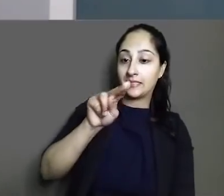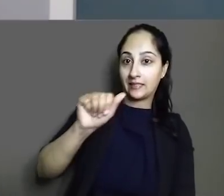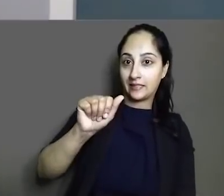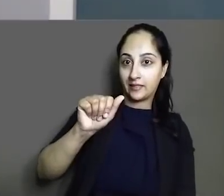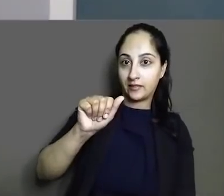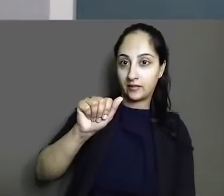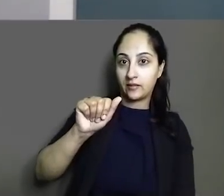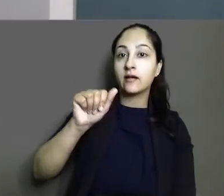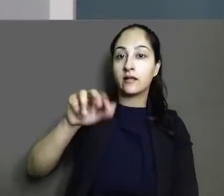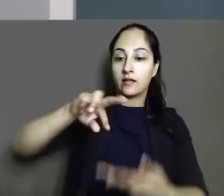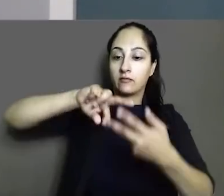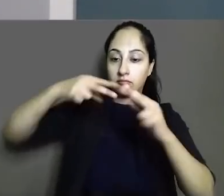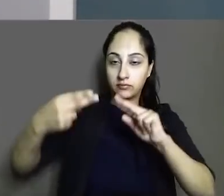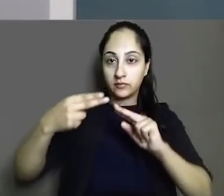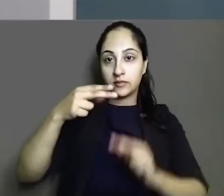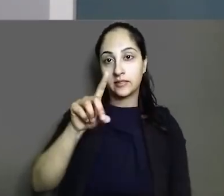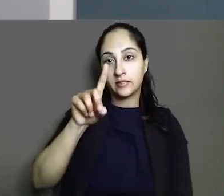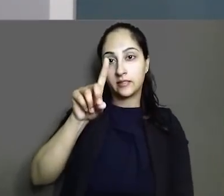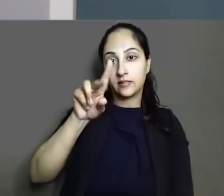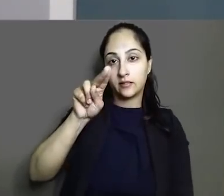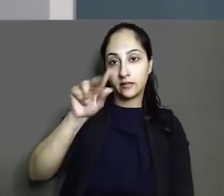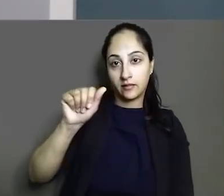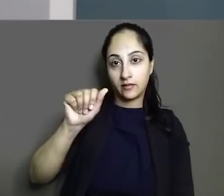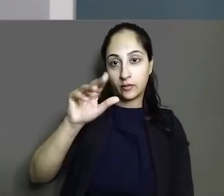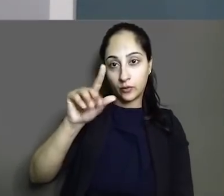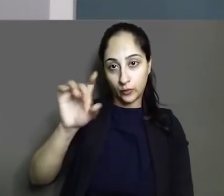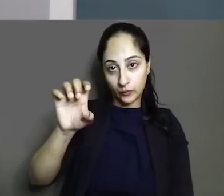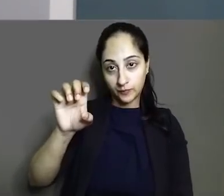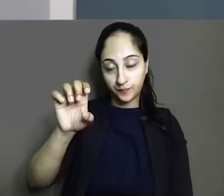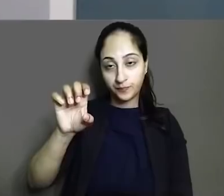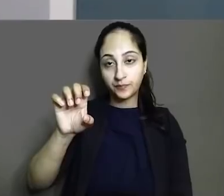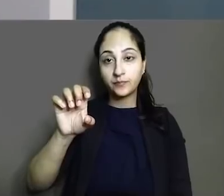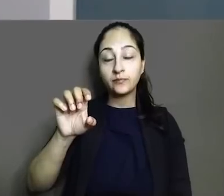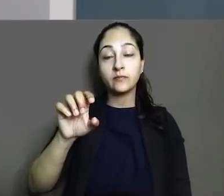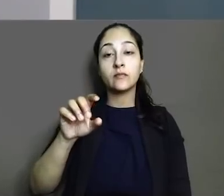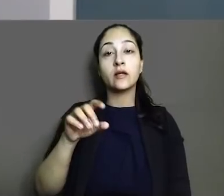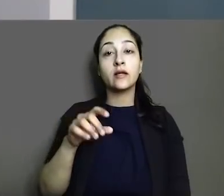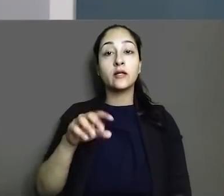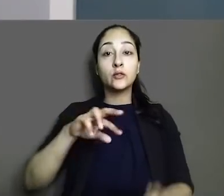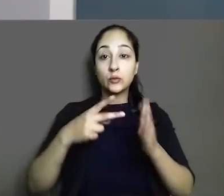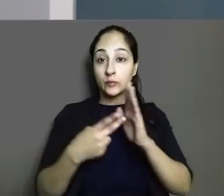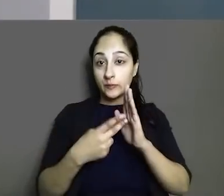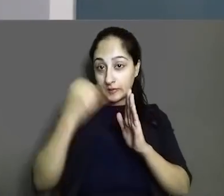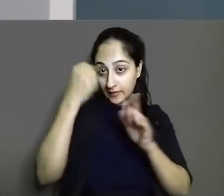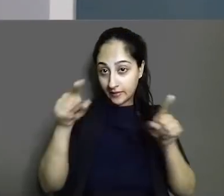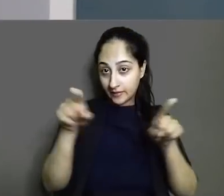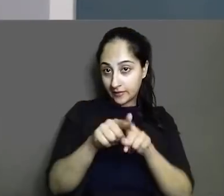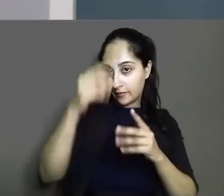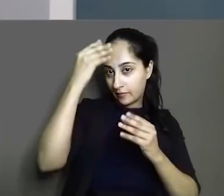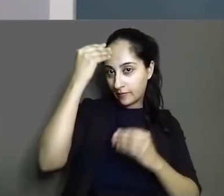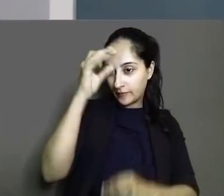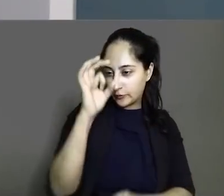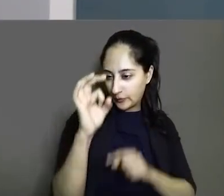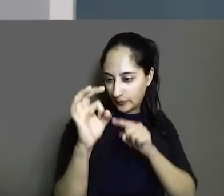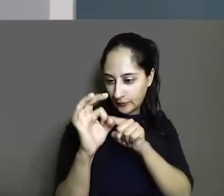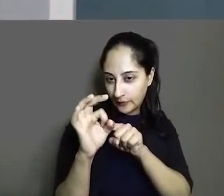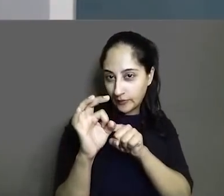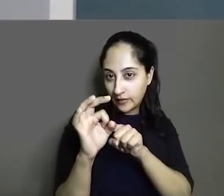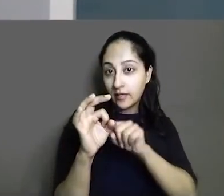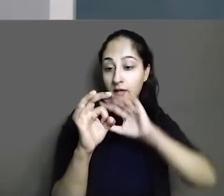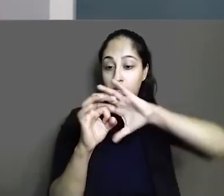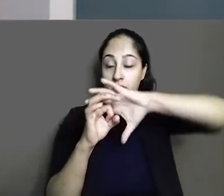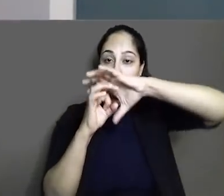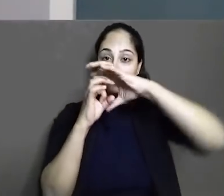receive that recipe in the form of DNA, and then they start baking the spike protein. And the technology for this type of vaccine has been